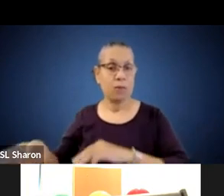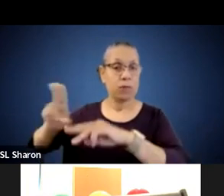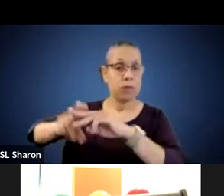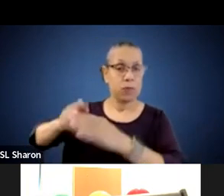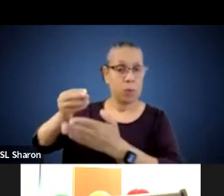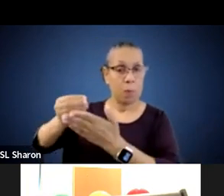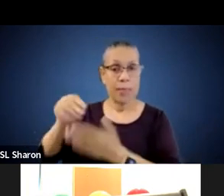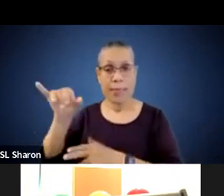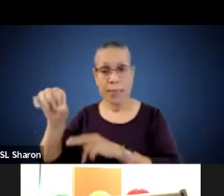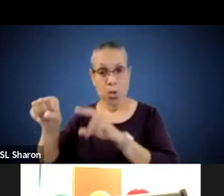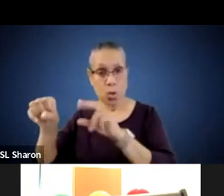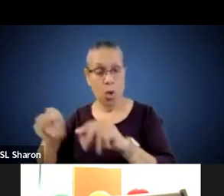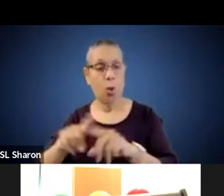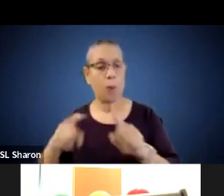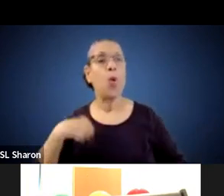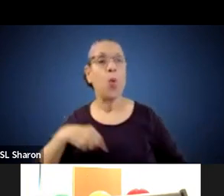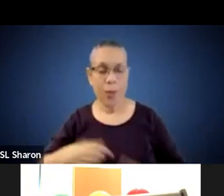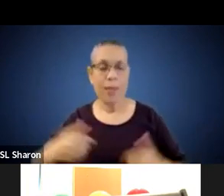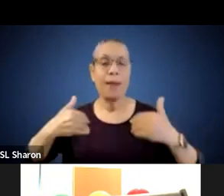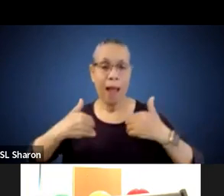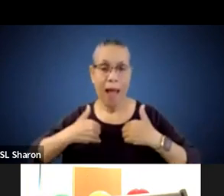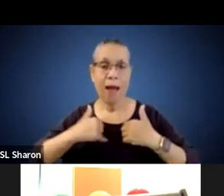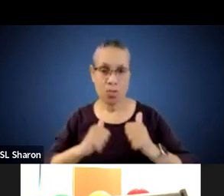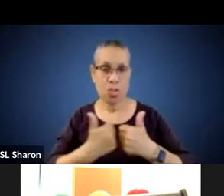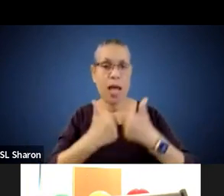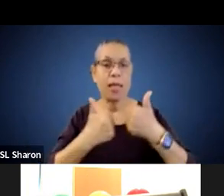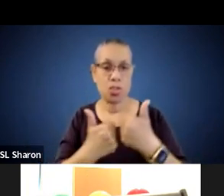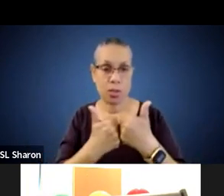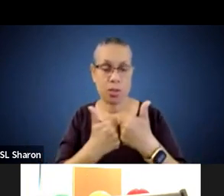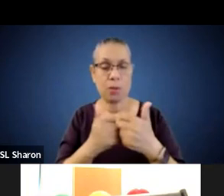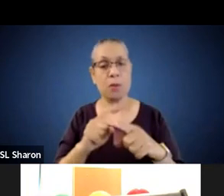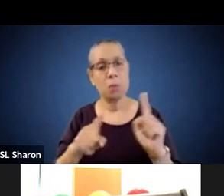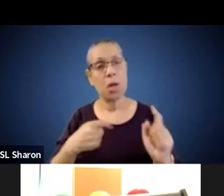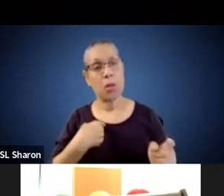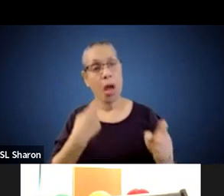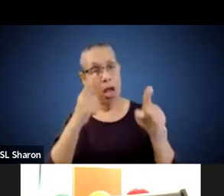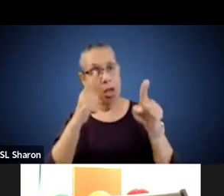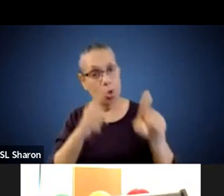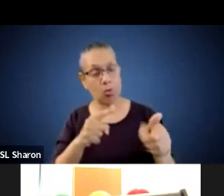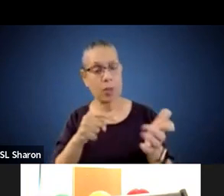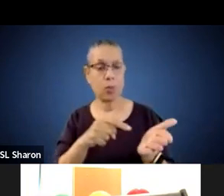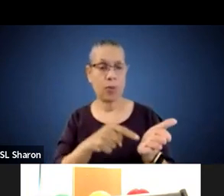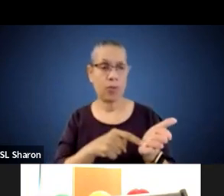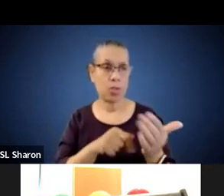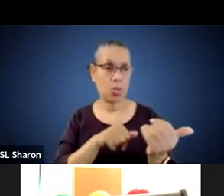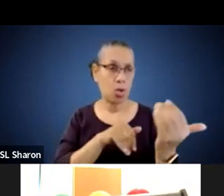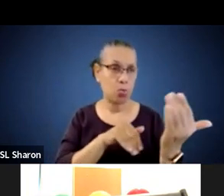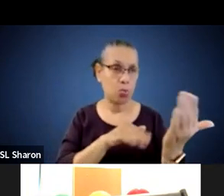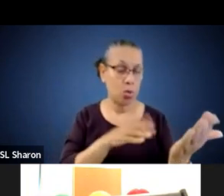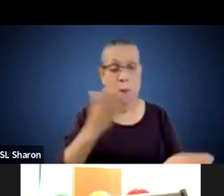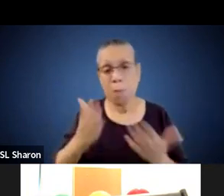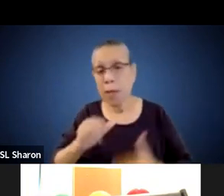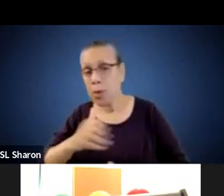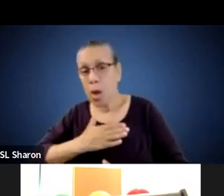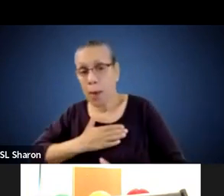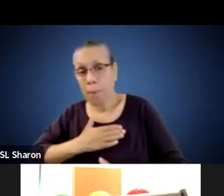challenges but I agreed with the approach or I supported the approach again it may not have been one I would have